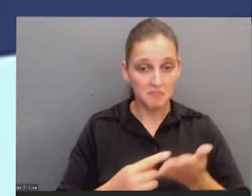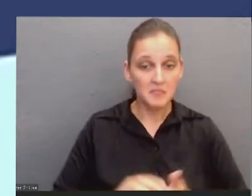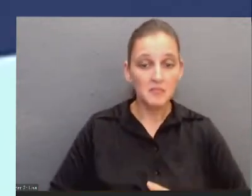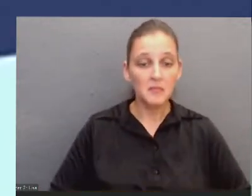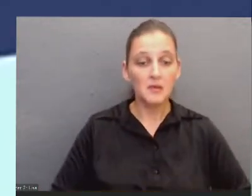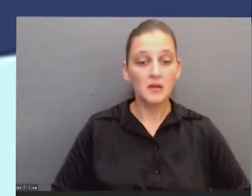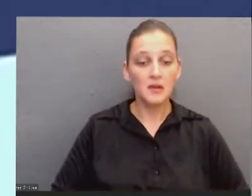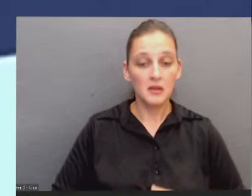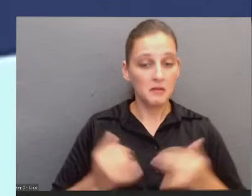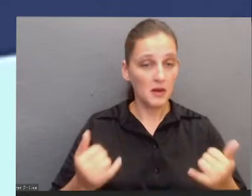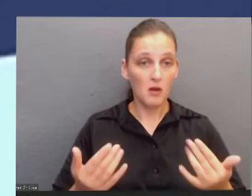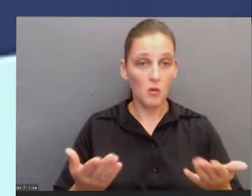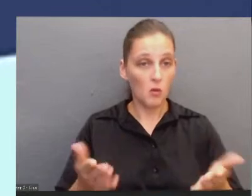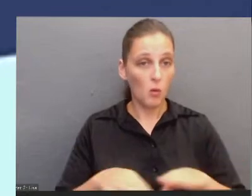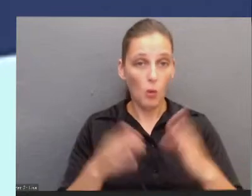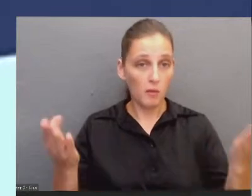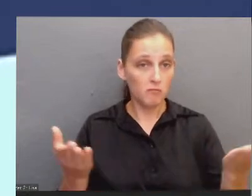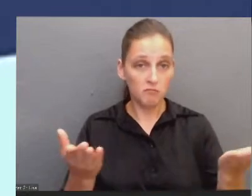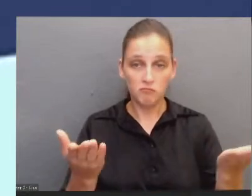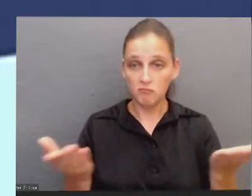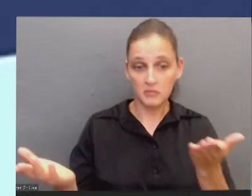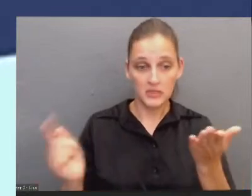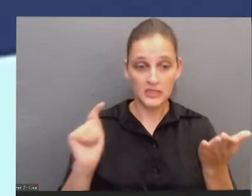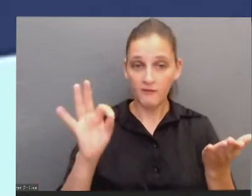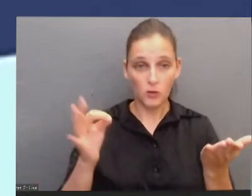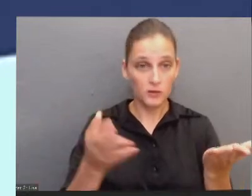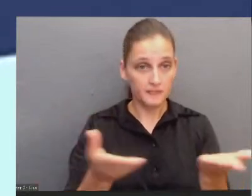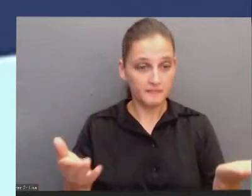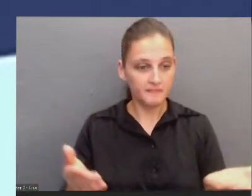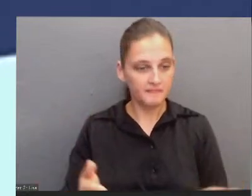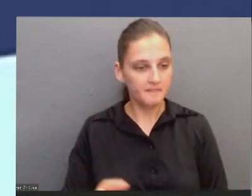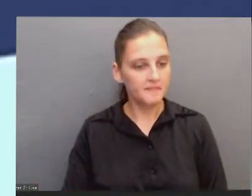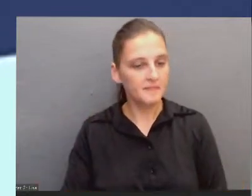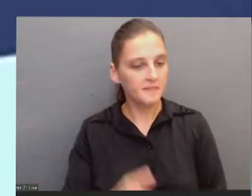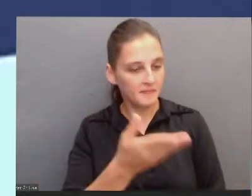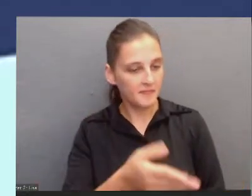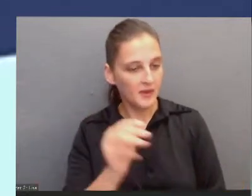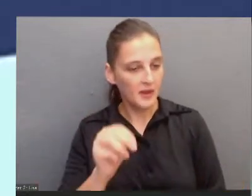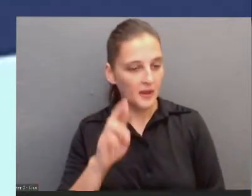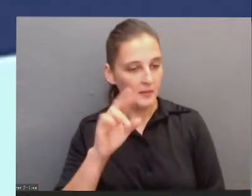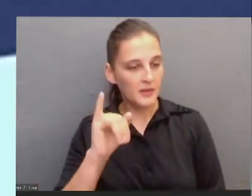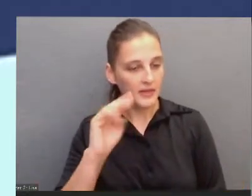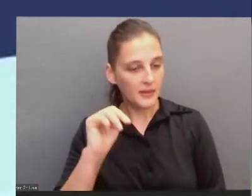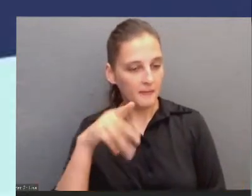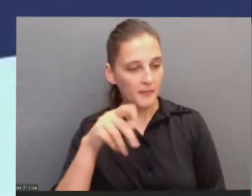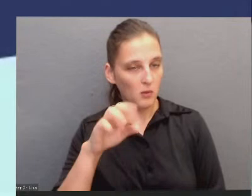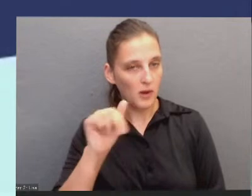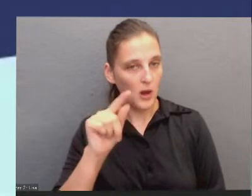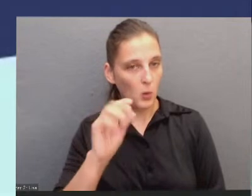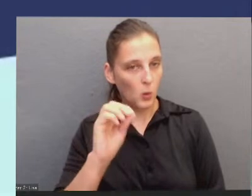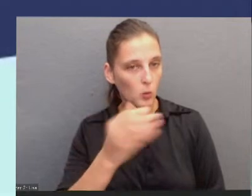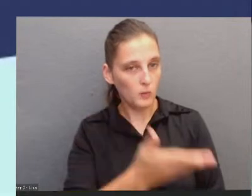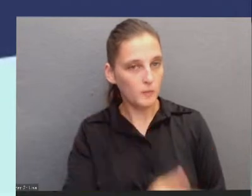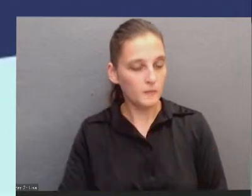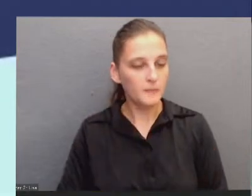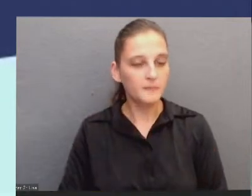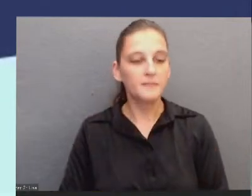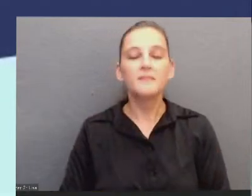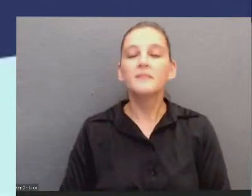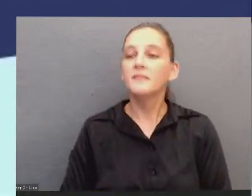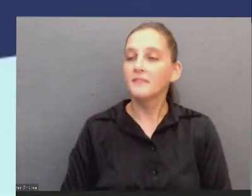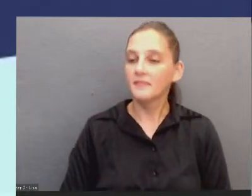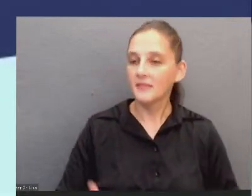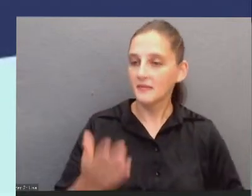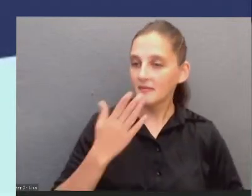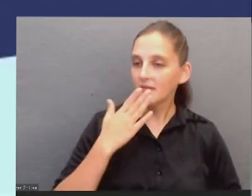to any task force member. Mr. Imperato, please, the floor is yours. Thank you,